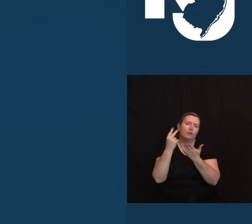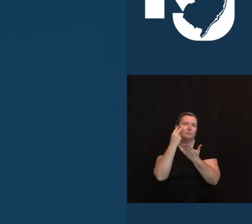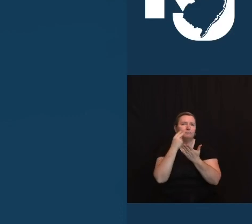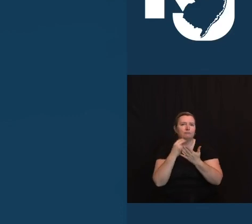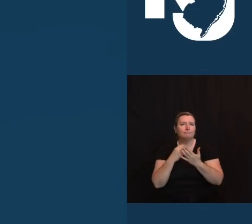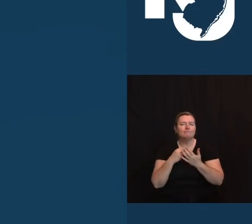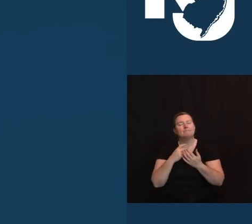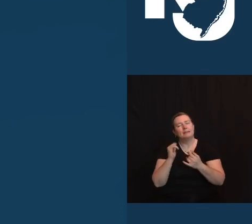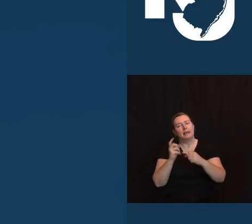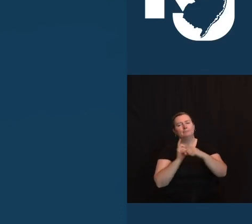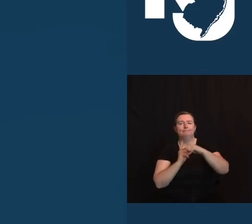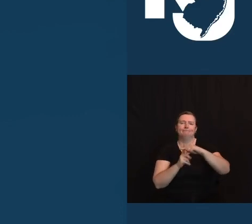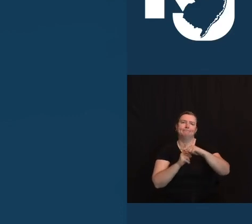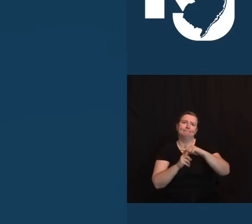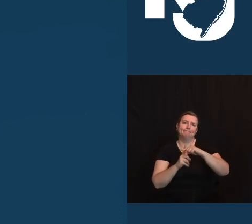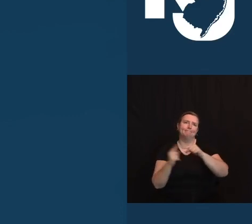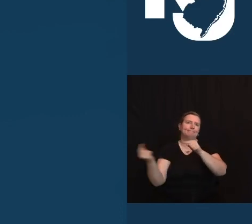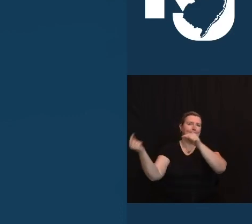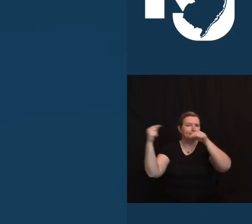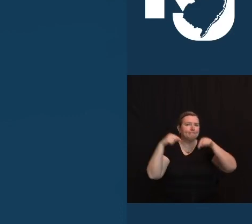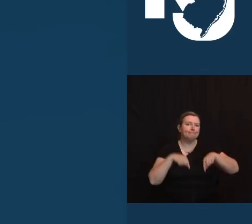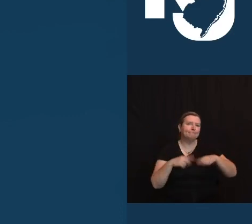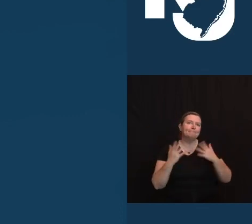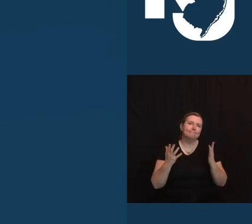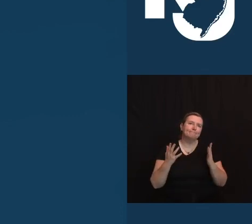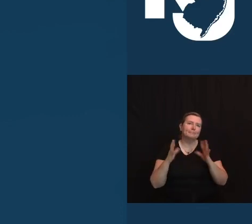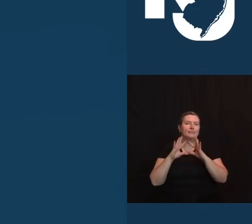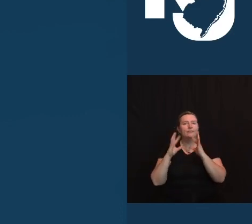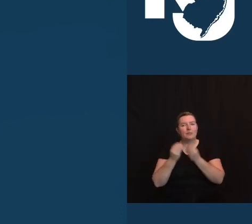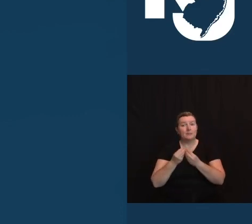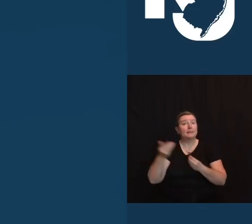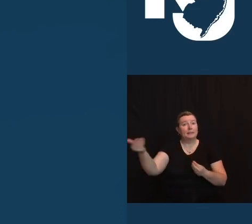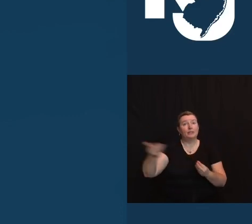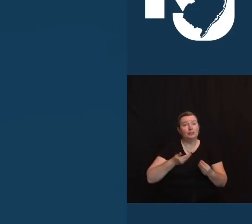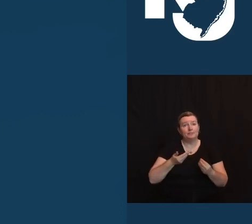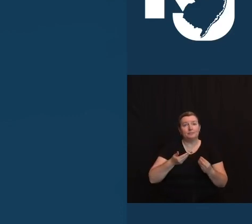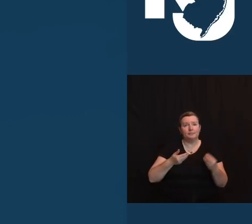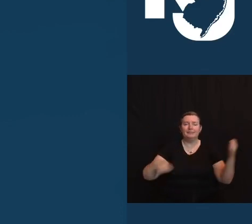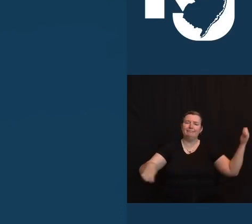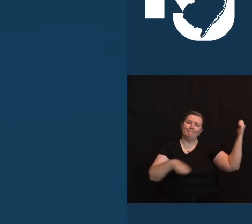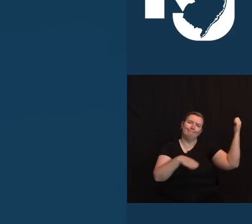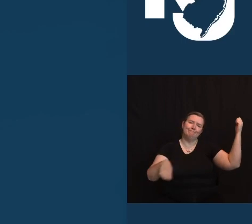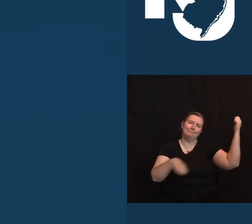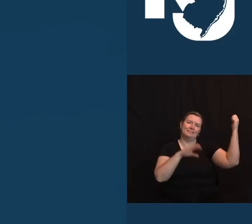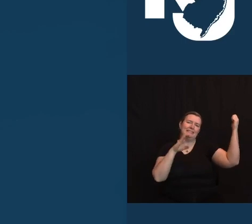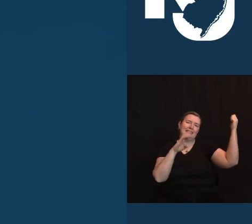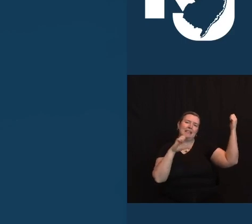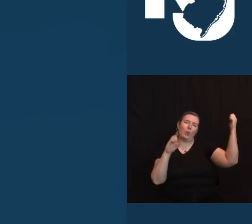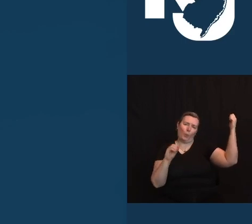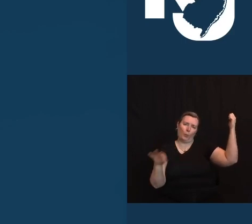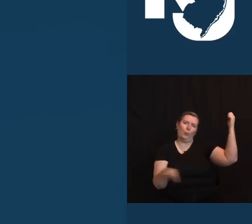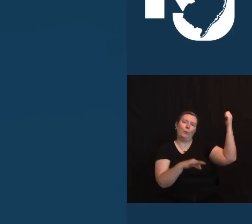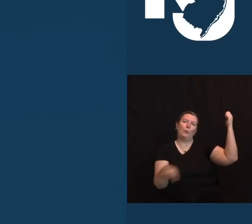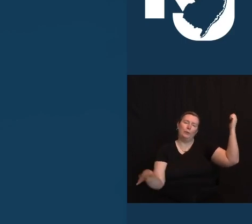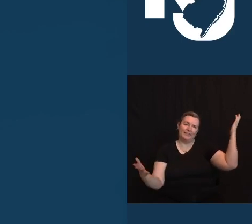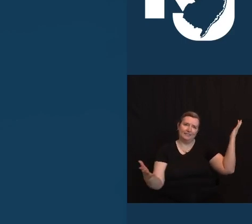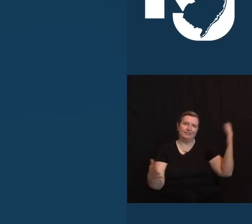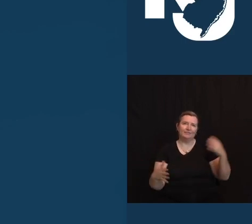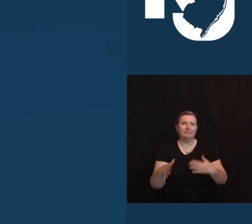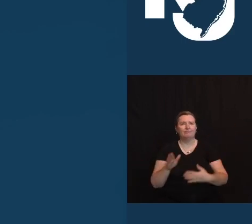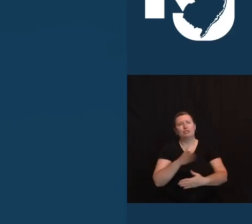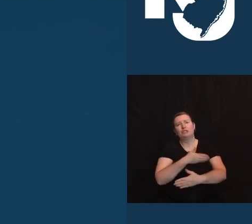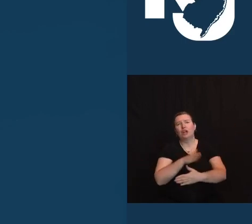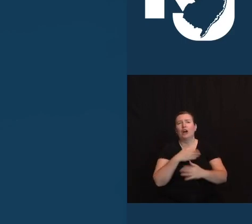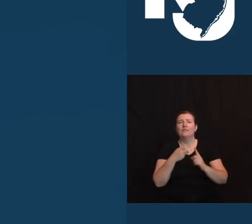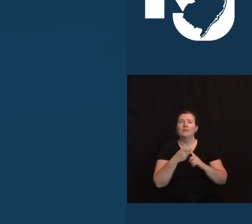virtually. And they hired a cellist who played, among other songs, the theme from Swan Lake, which if you don't know that song,